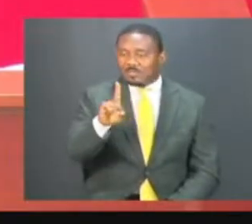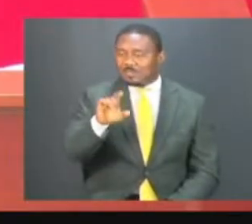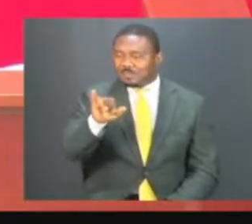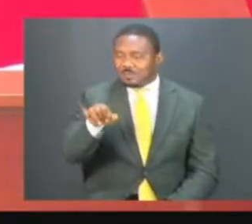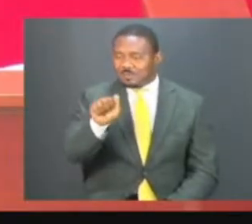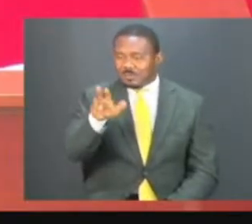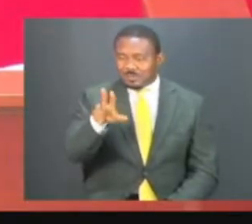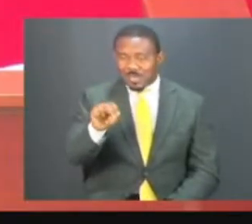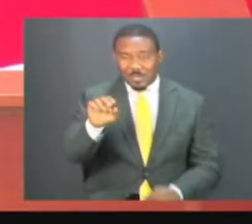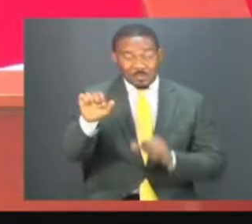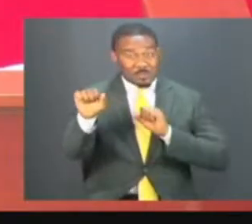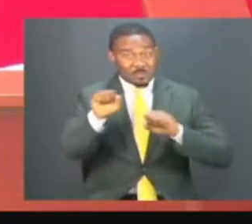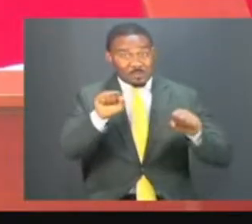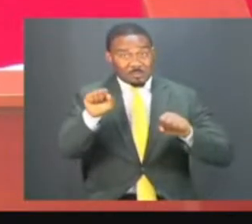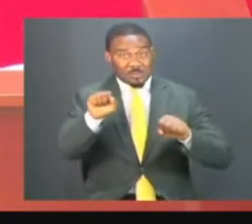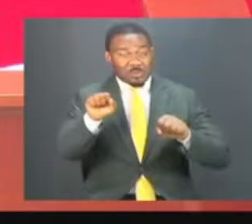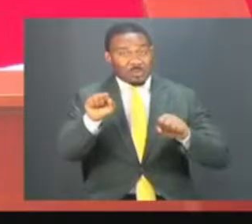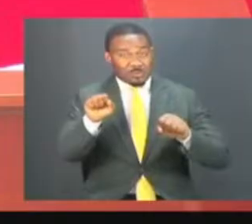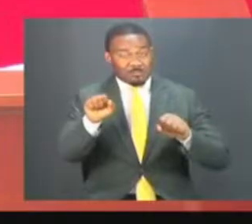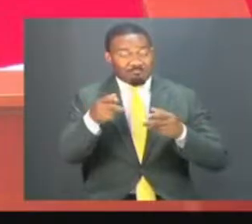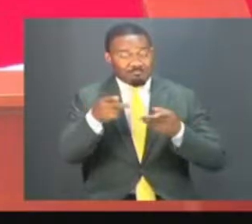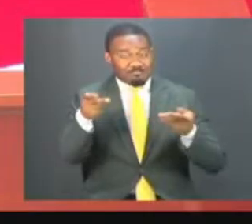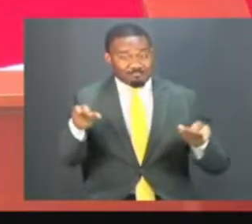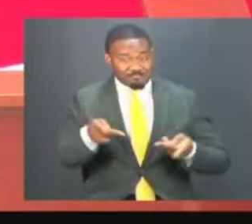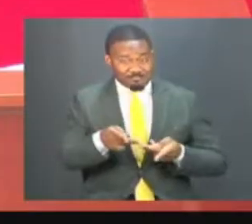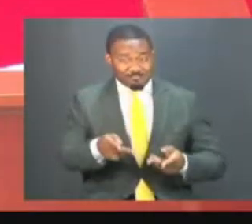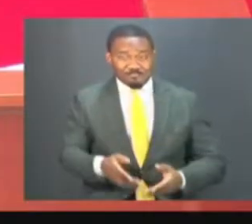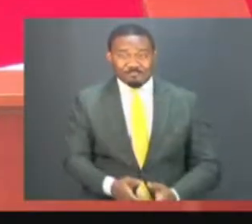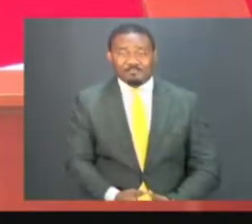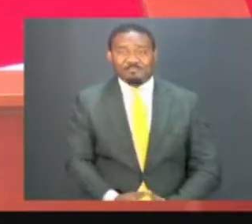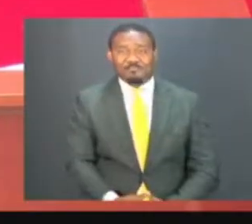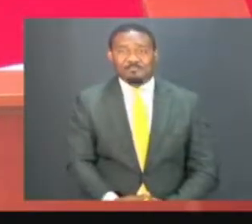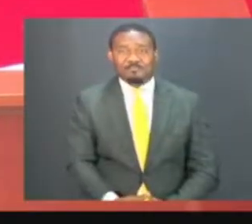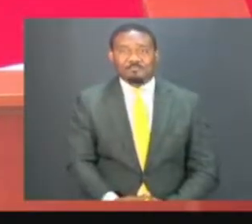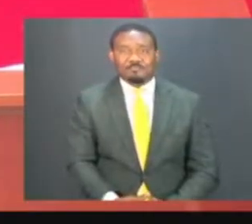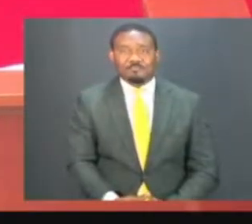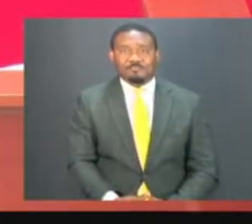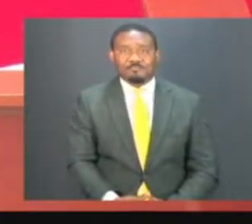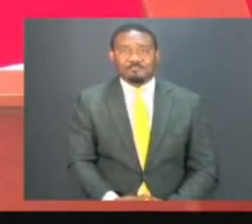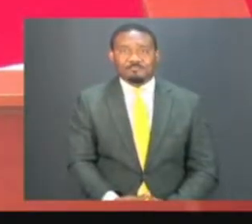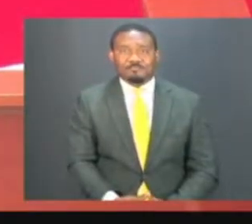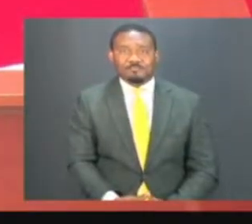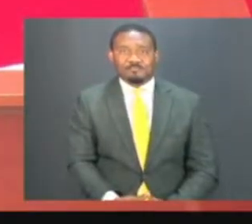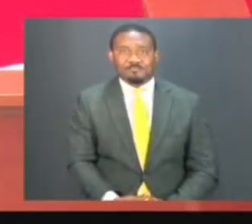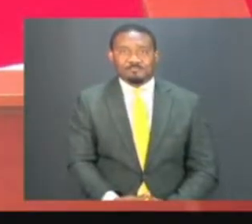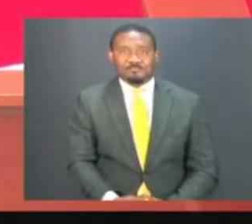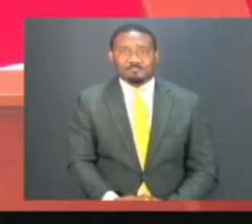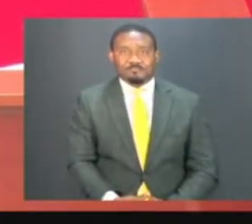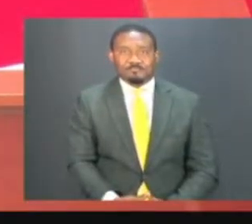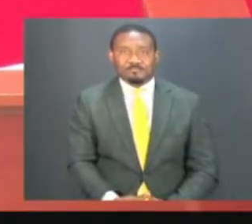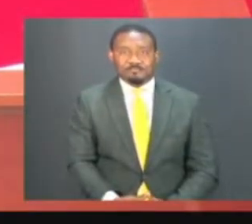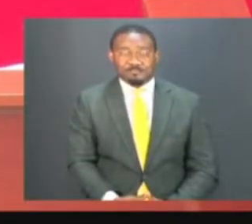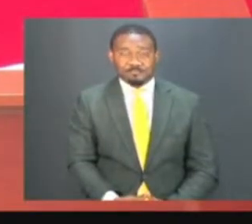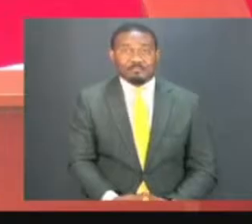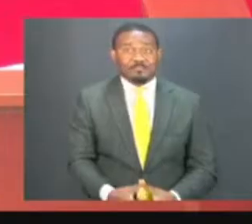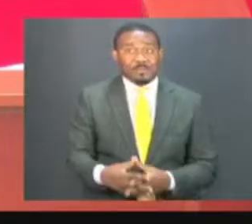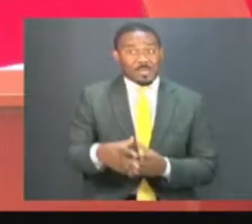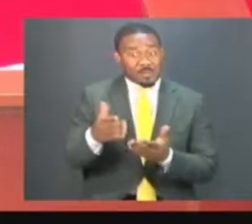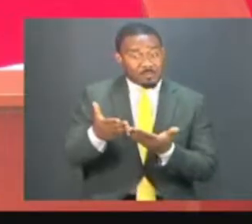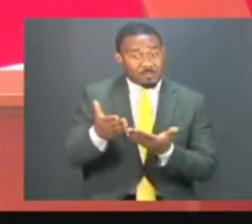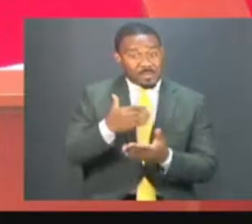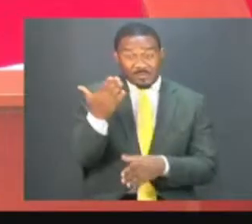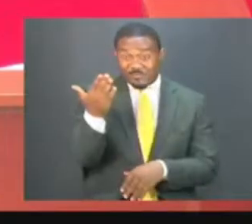Stadium. So, table office, cross-check. Honourable members, any correction on page